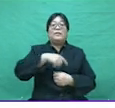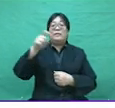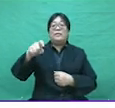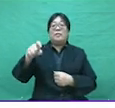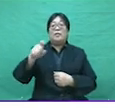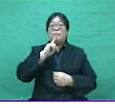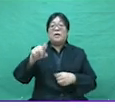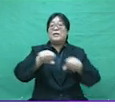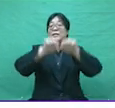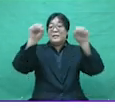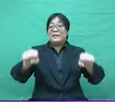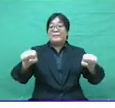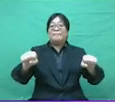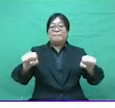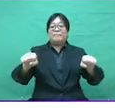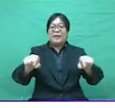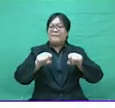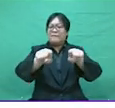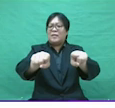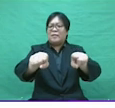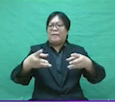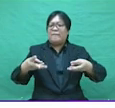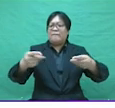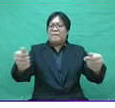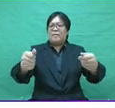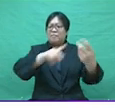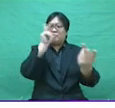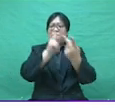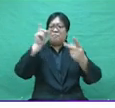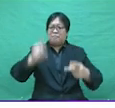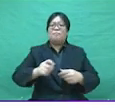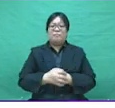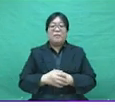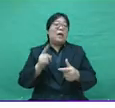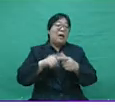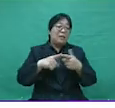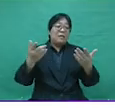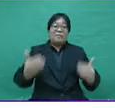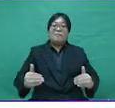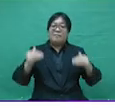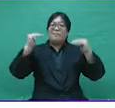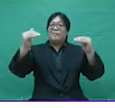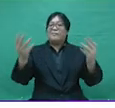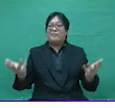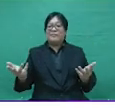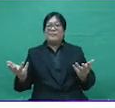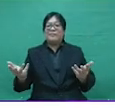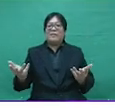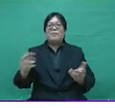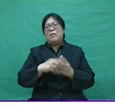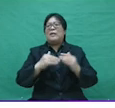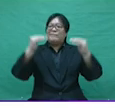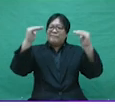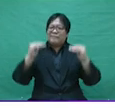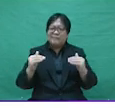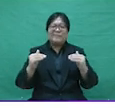We need to ensure systems coherence for effectiveness and efficiency. or to bring it a little bit down